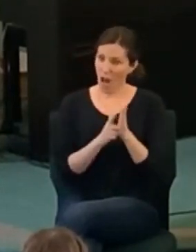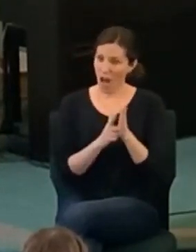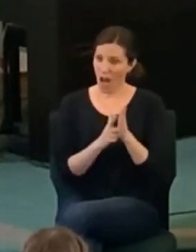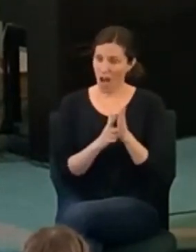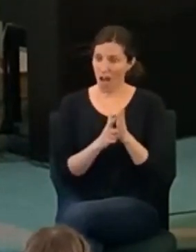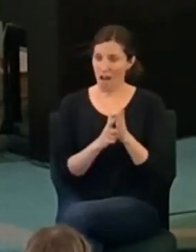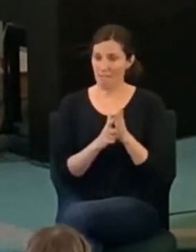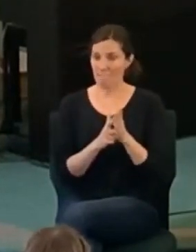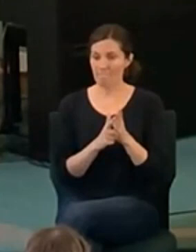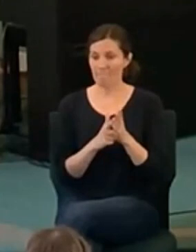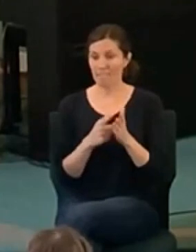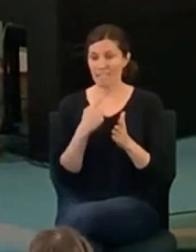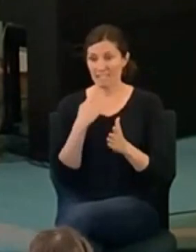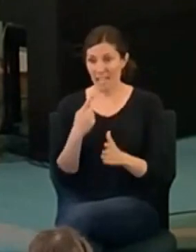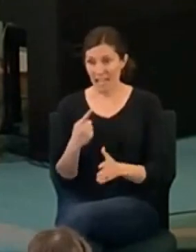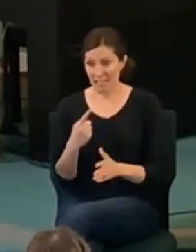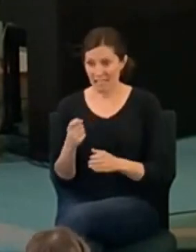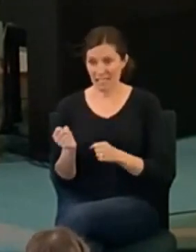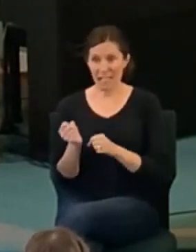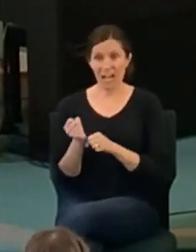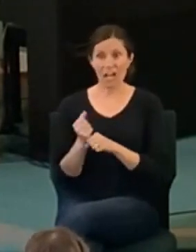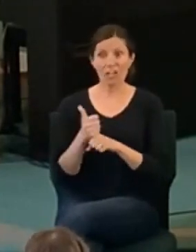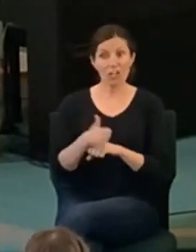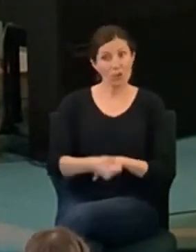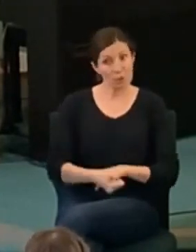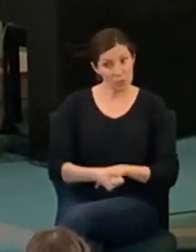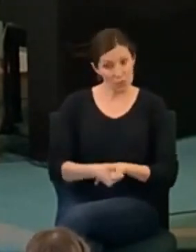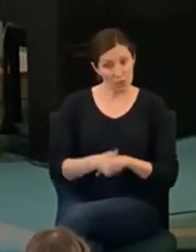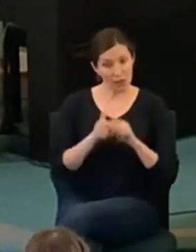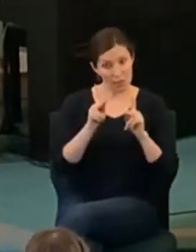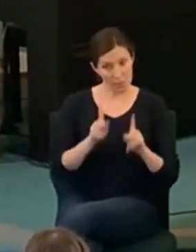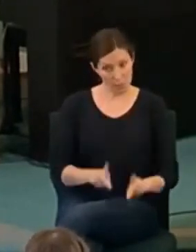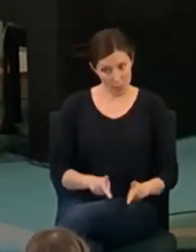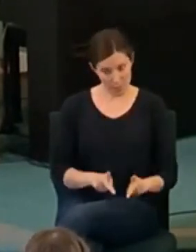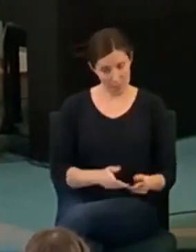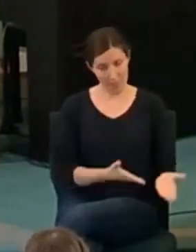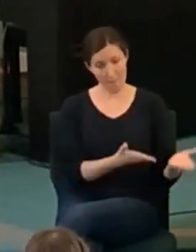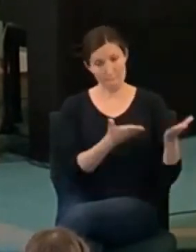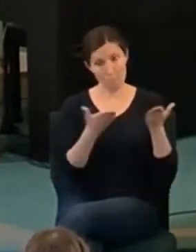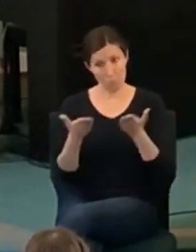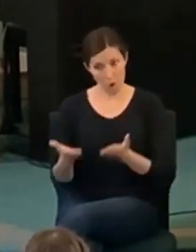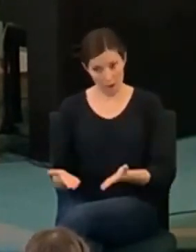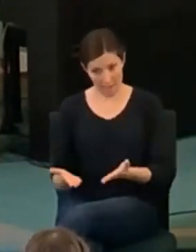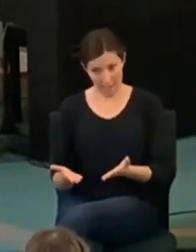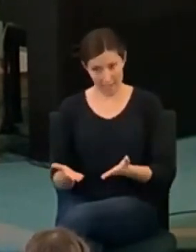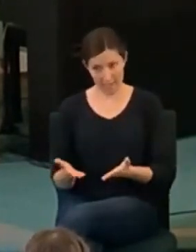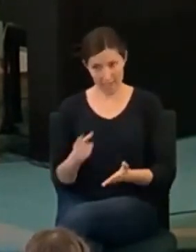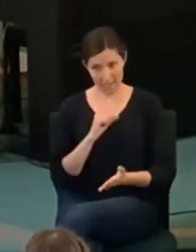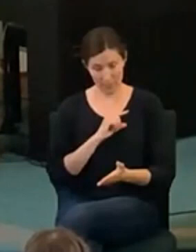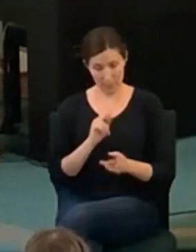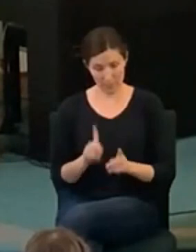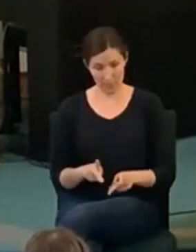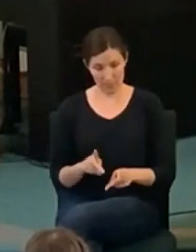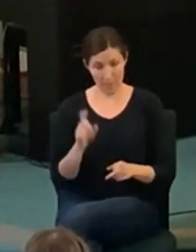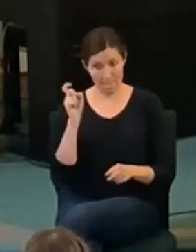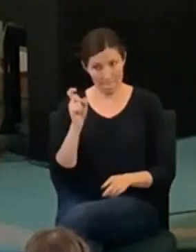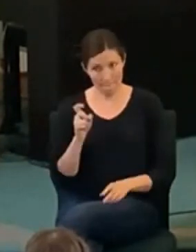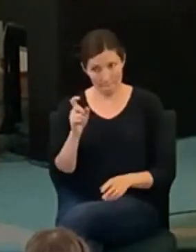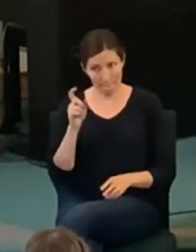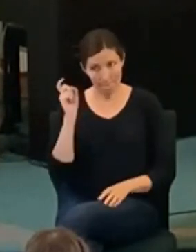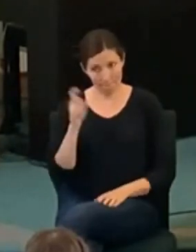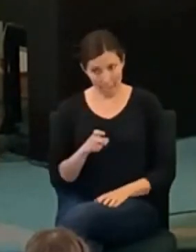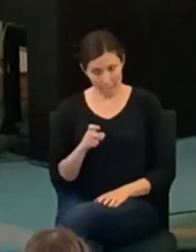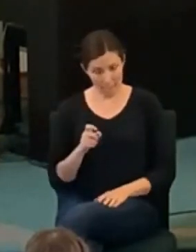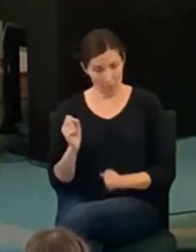verbally. He tells them, "He who is without sin among you, let him be the first to